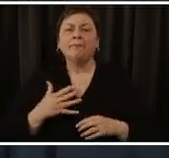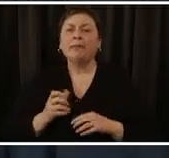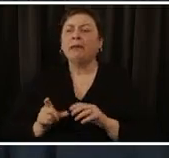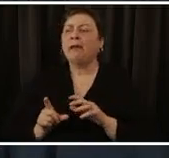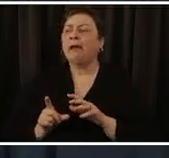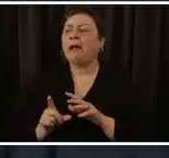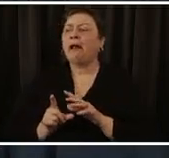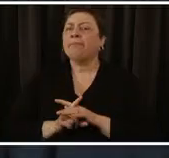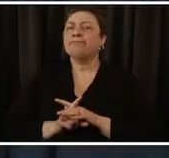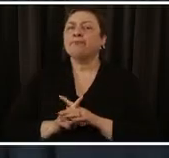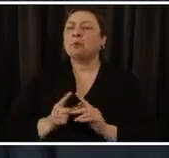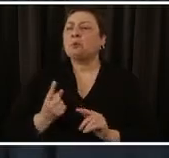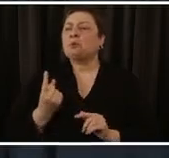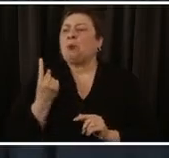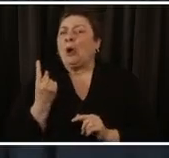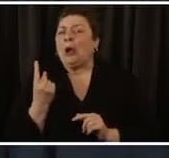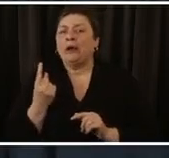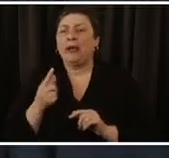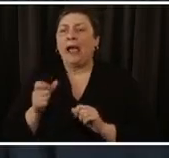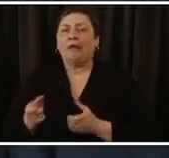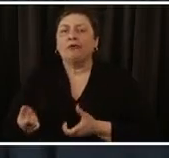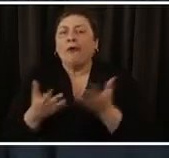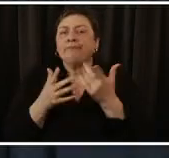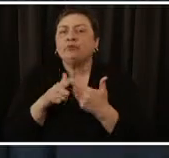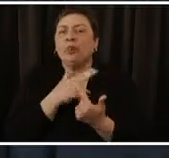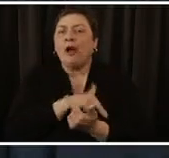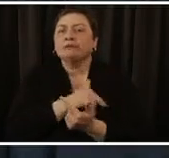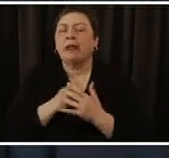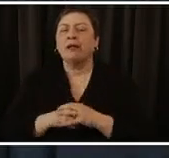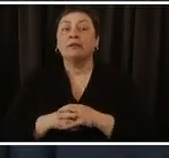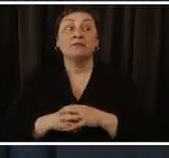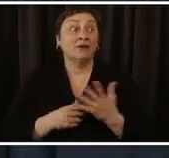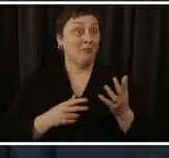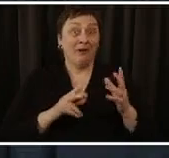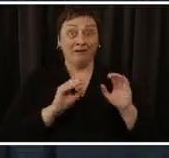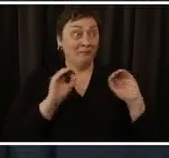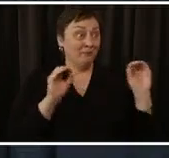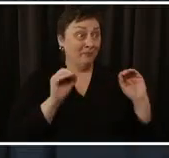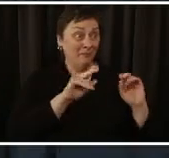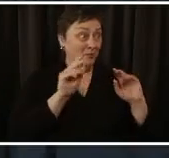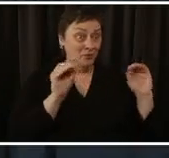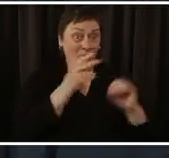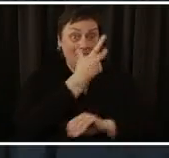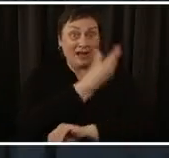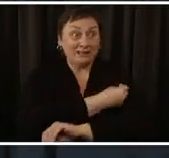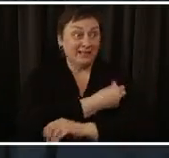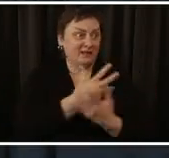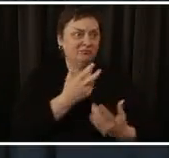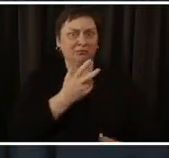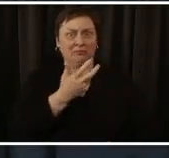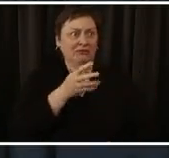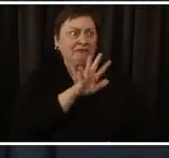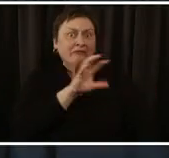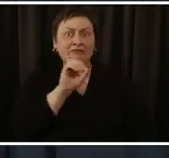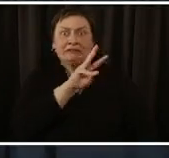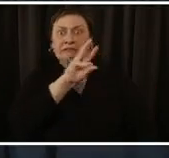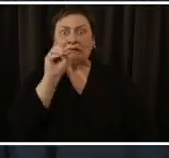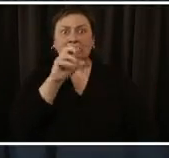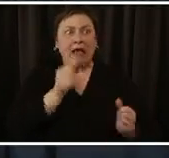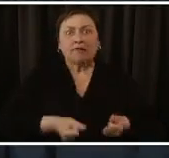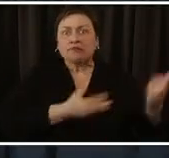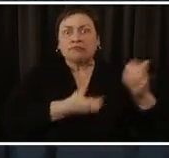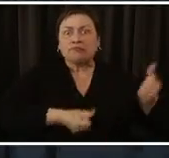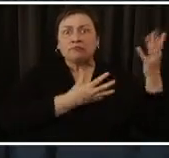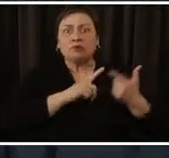50, 60 who haven't been vaccinated going to the hospital. So there is some strong evidence out there that it not only is about that